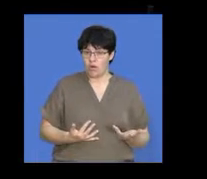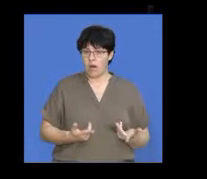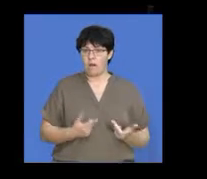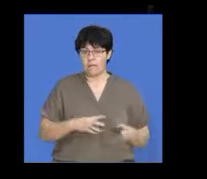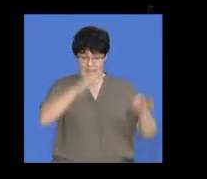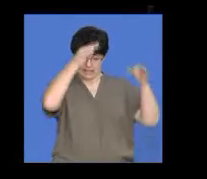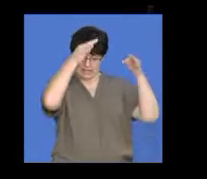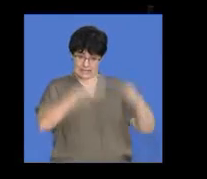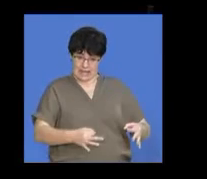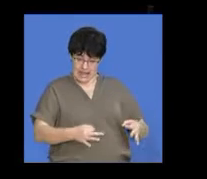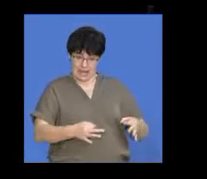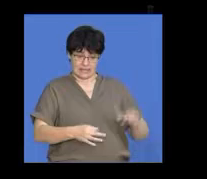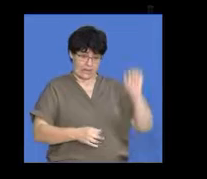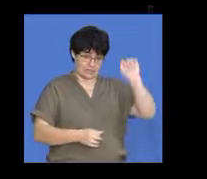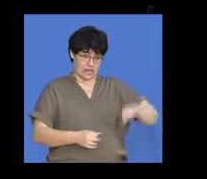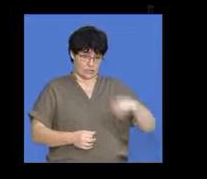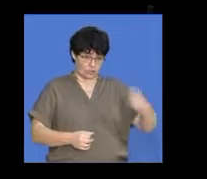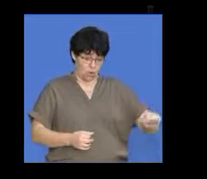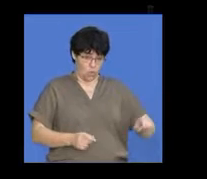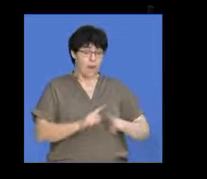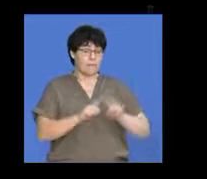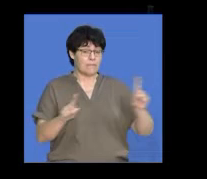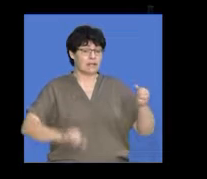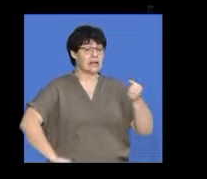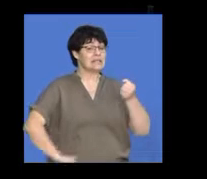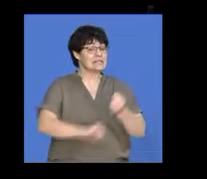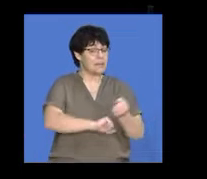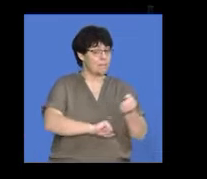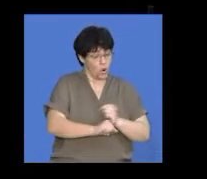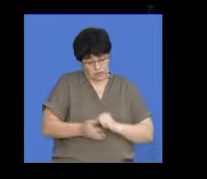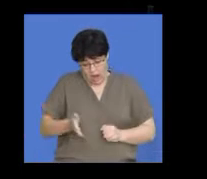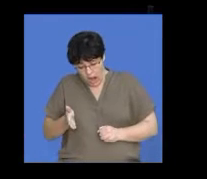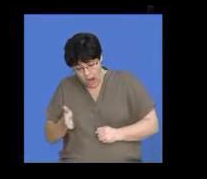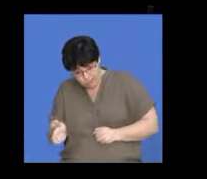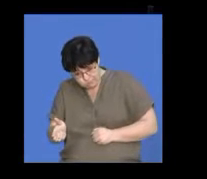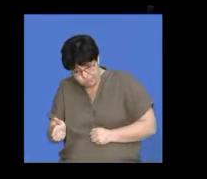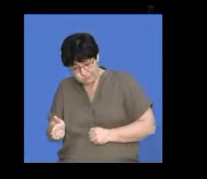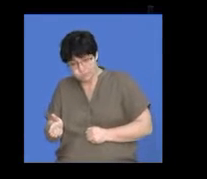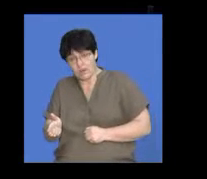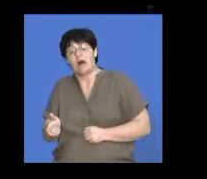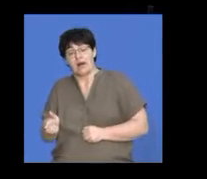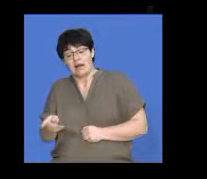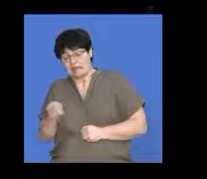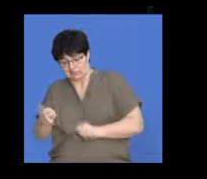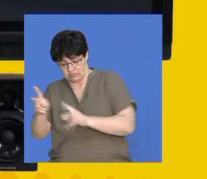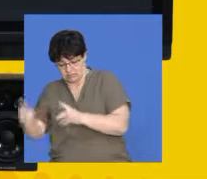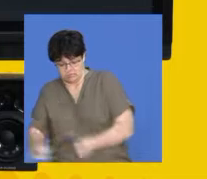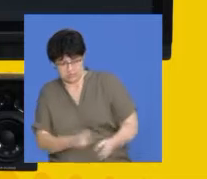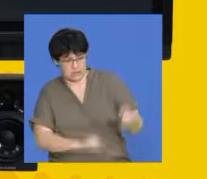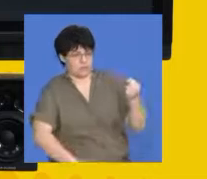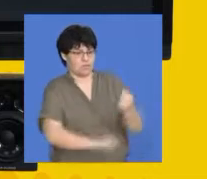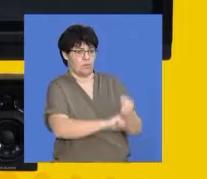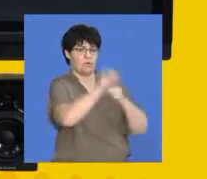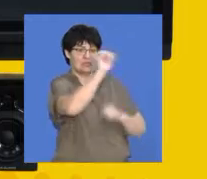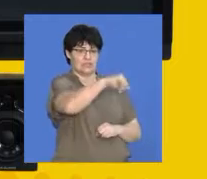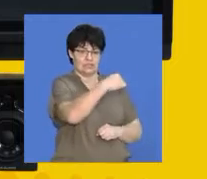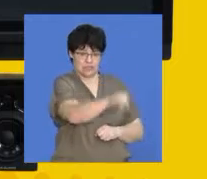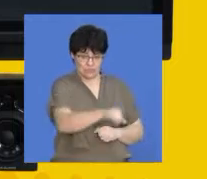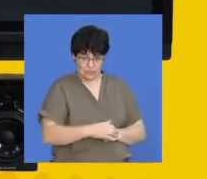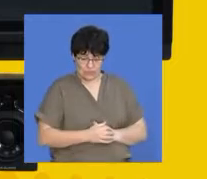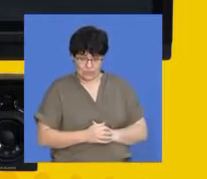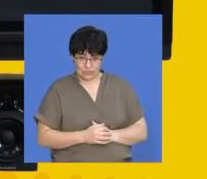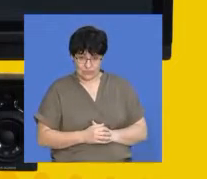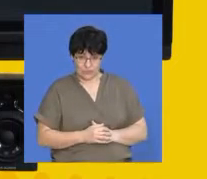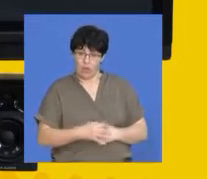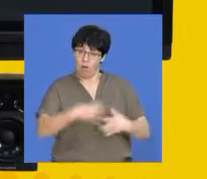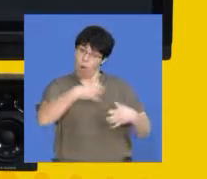your own judgment, but you are using what is already in the source to support that judgment. Again, you are not